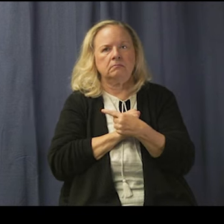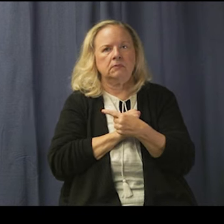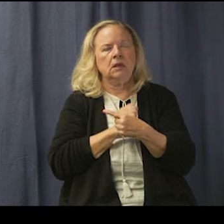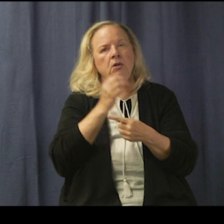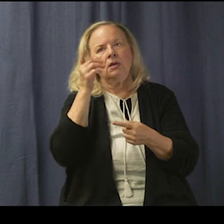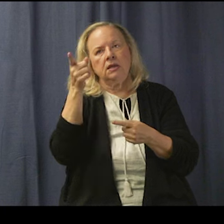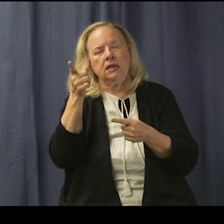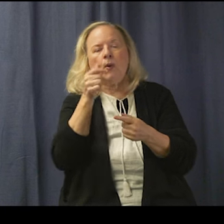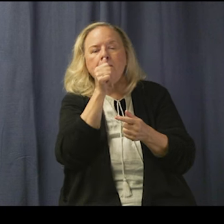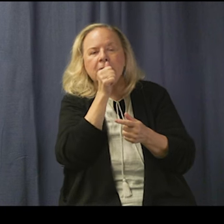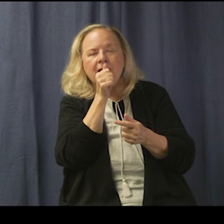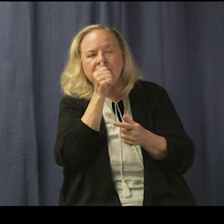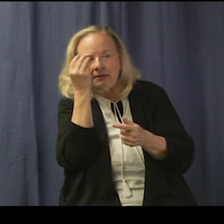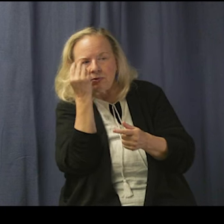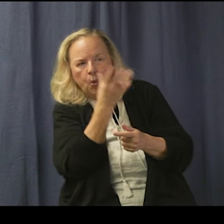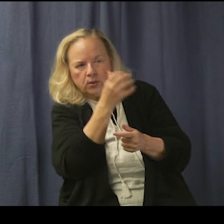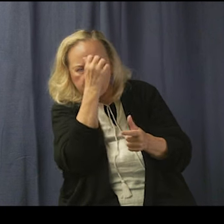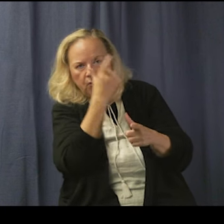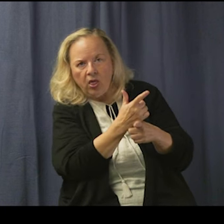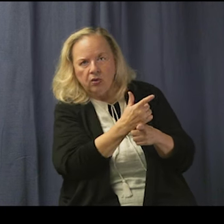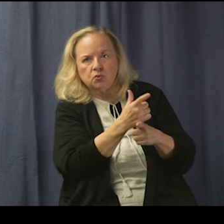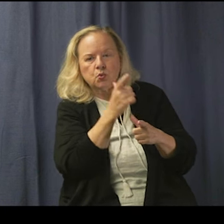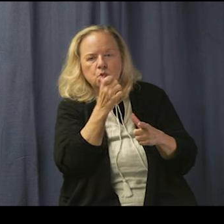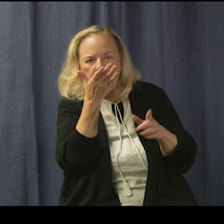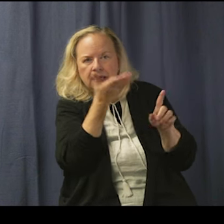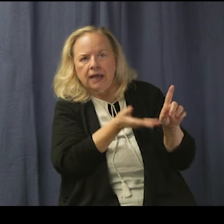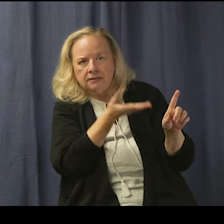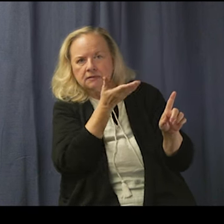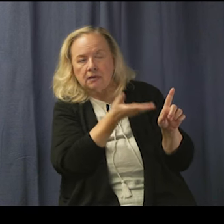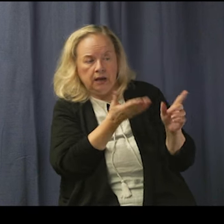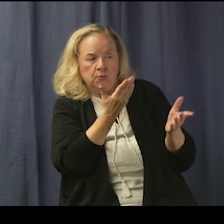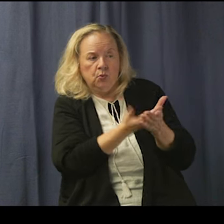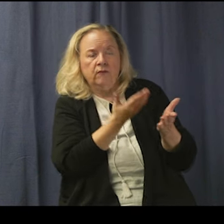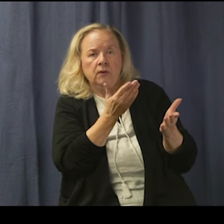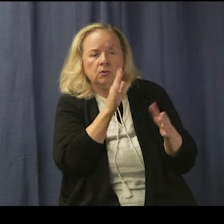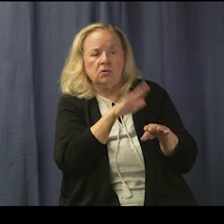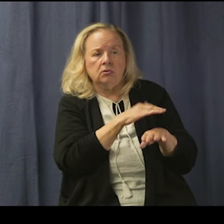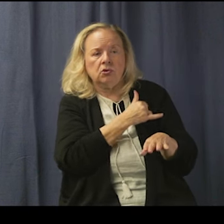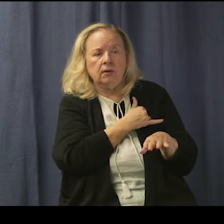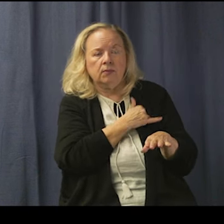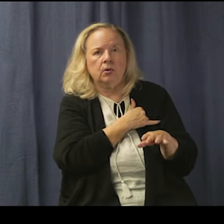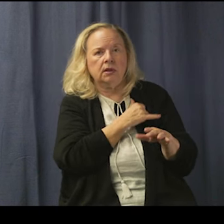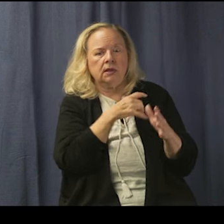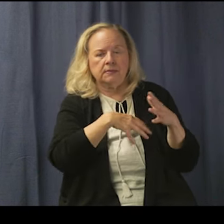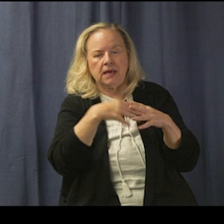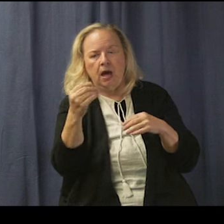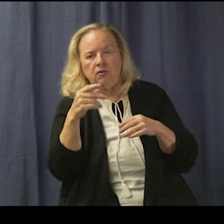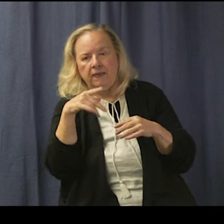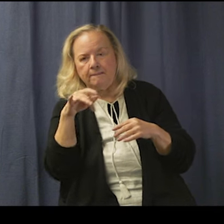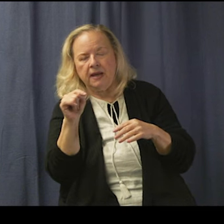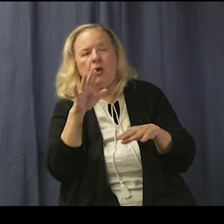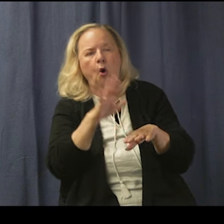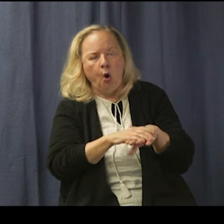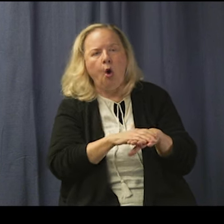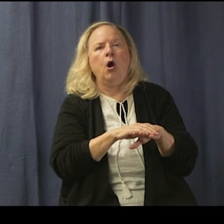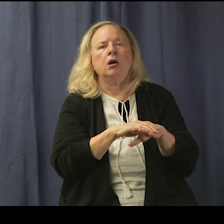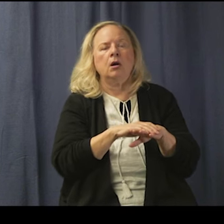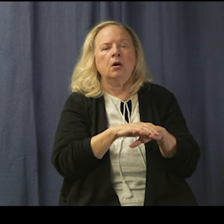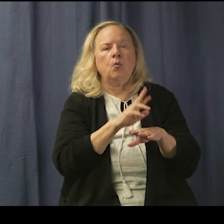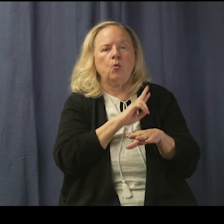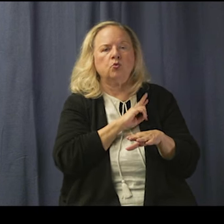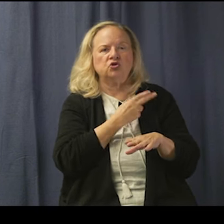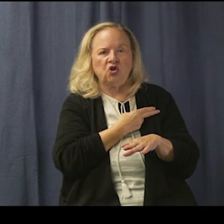brethren. Yom Kippur event. I can prove that. He comes out of the pit on Rosh Hashanah,